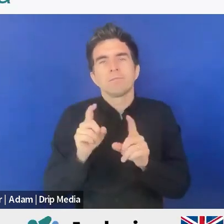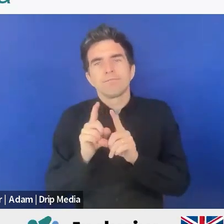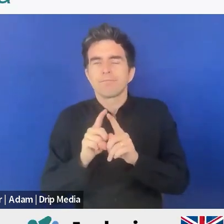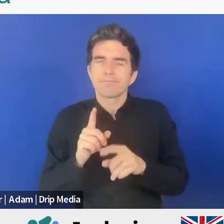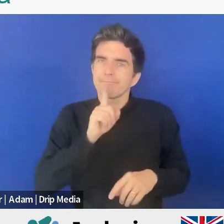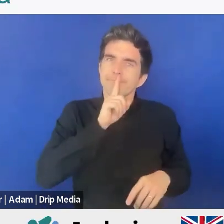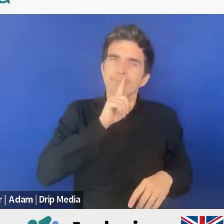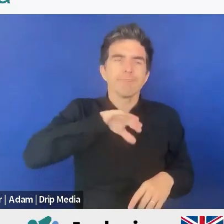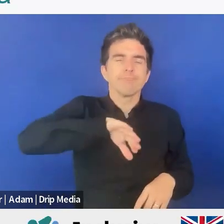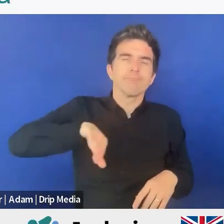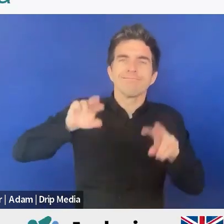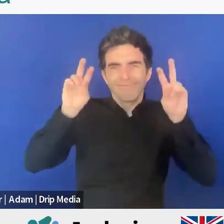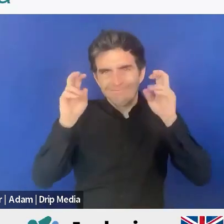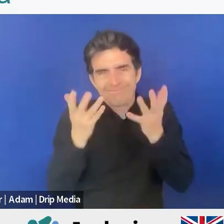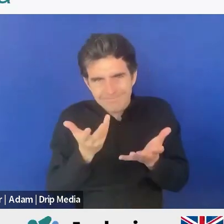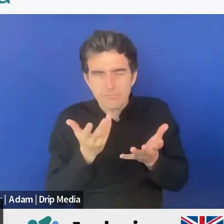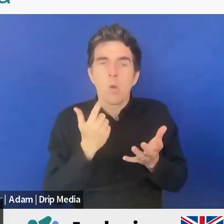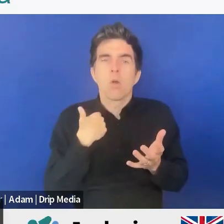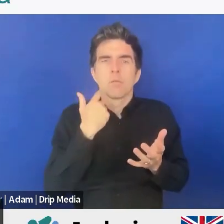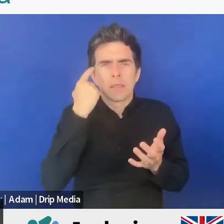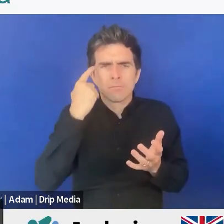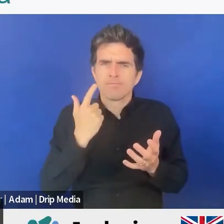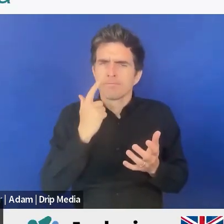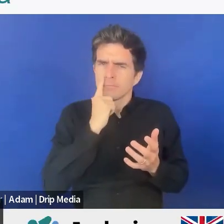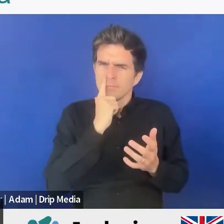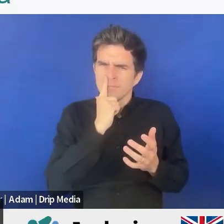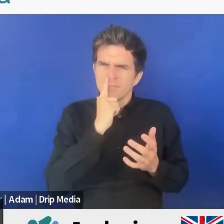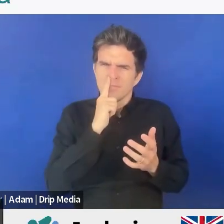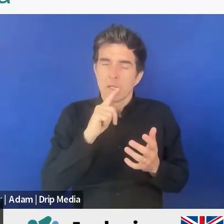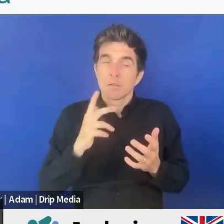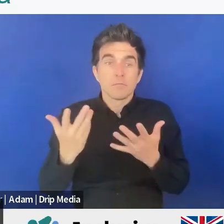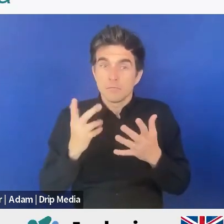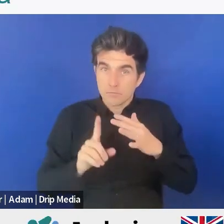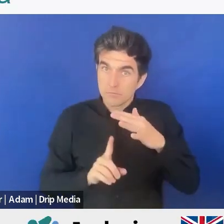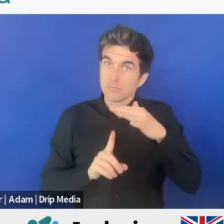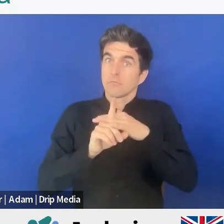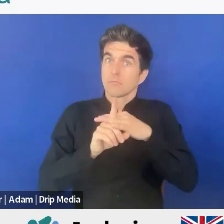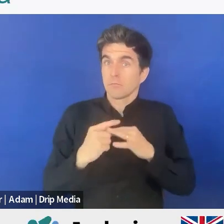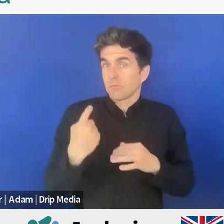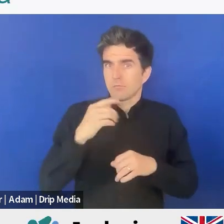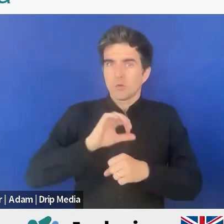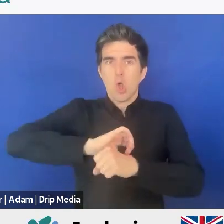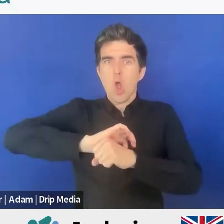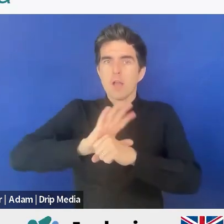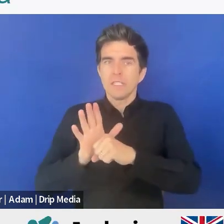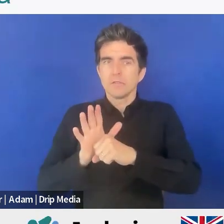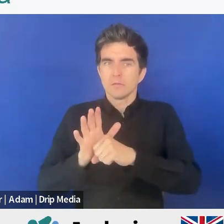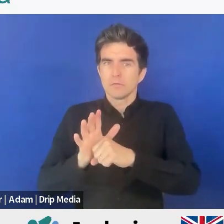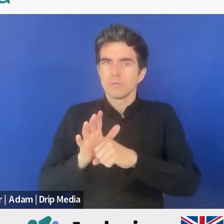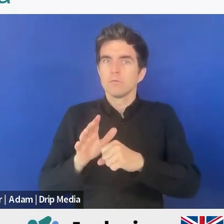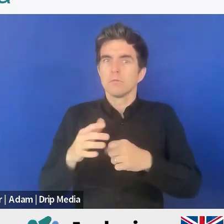the timing, given the fact that this was the COVID area or the immediate pre-COVID area where a lot of individuals, there was a very